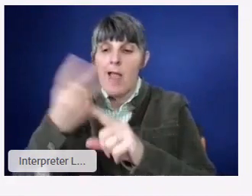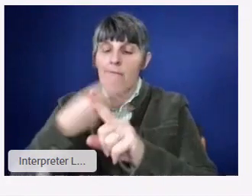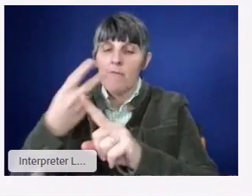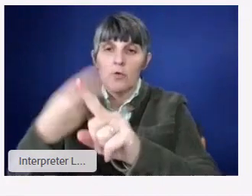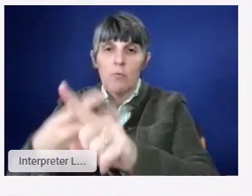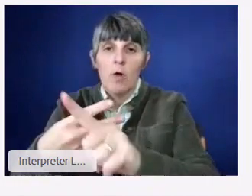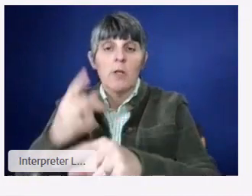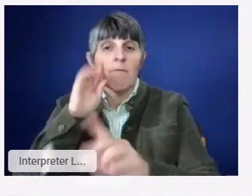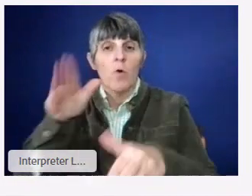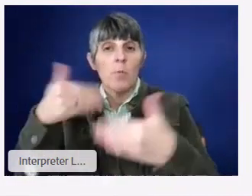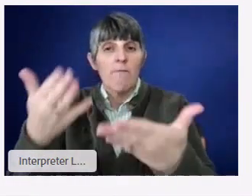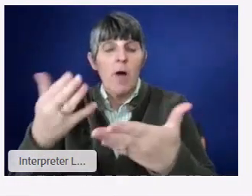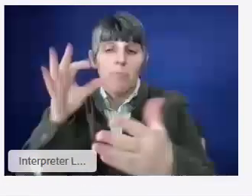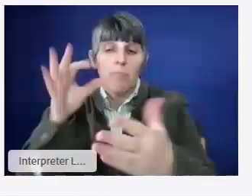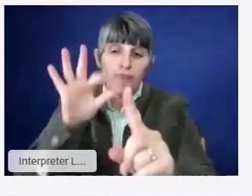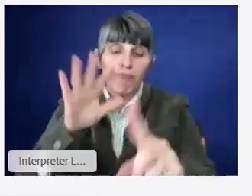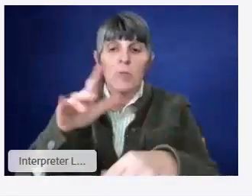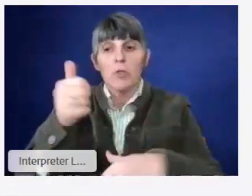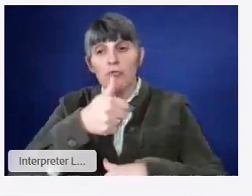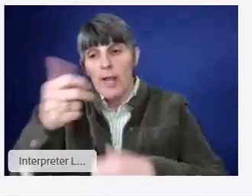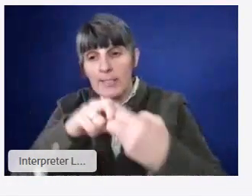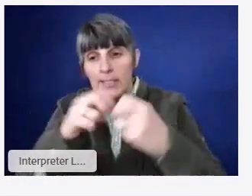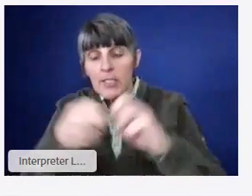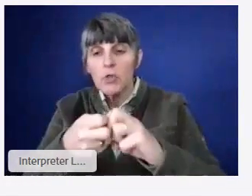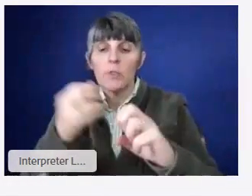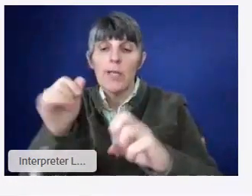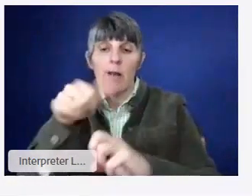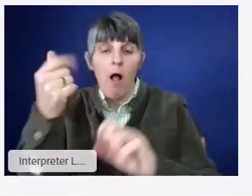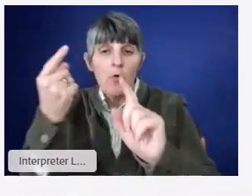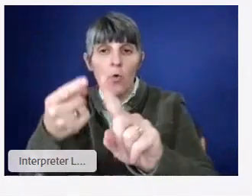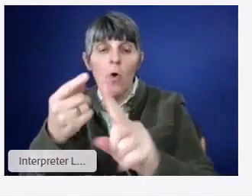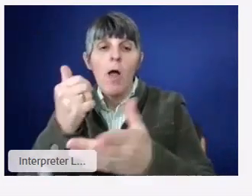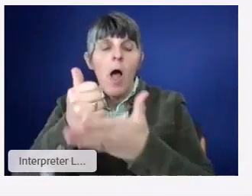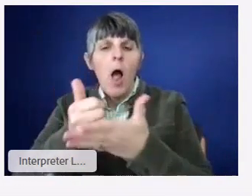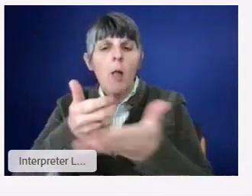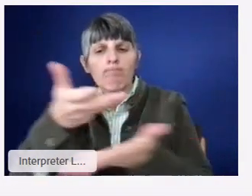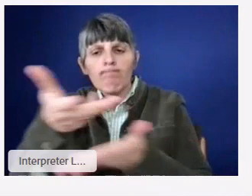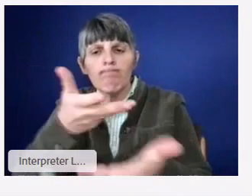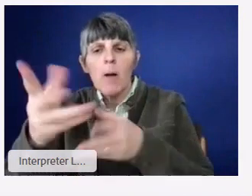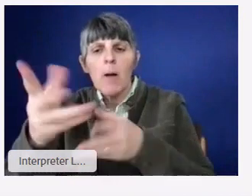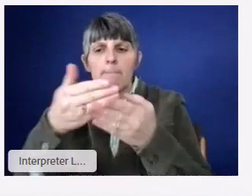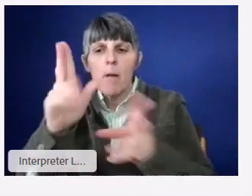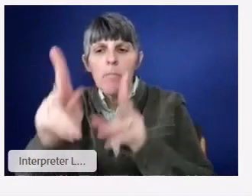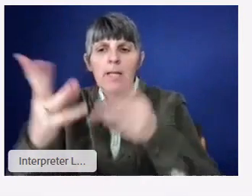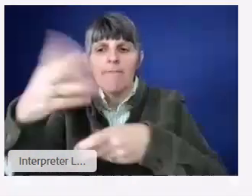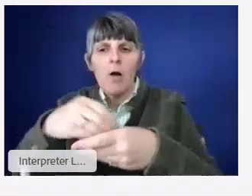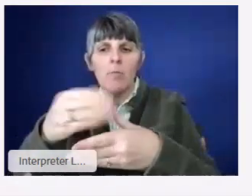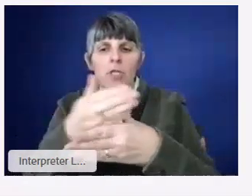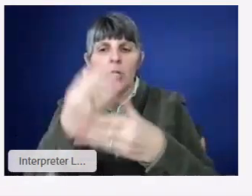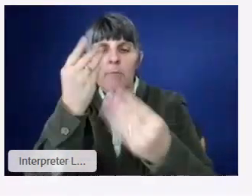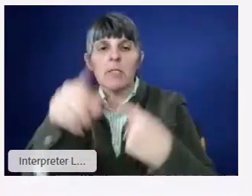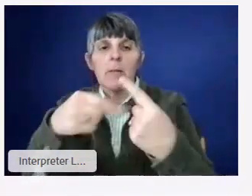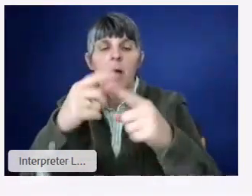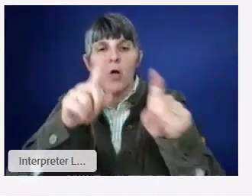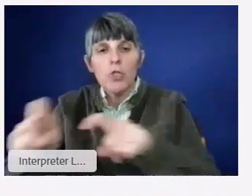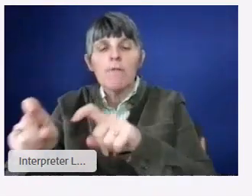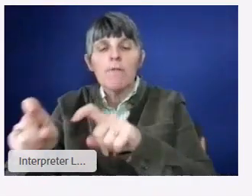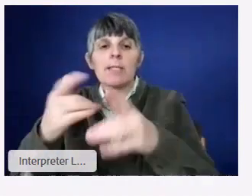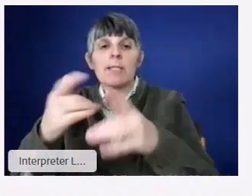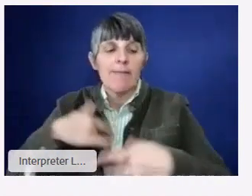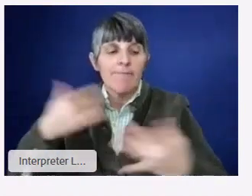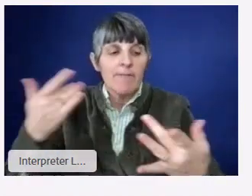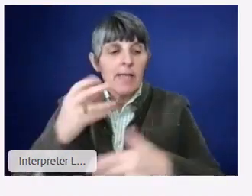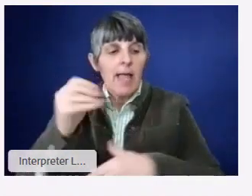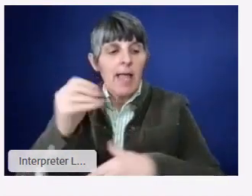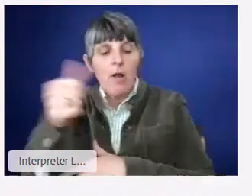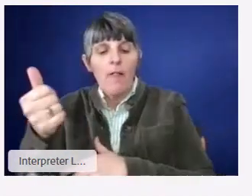to provide input on transit issues and initiatives, and who help facilitate public involvement by sharing information about surveys, events, and